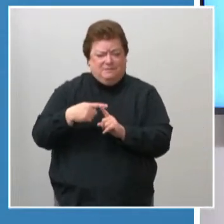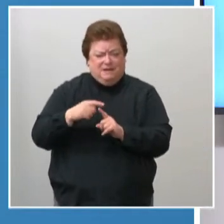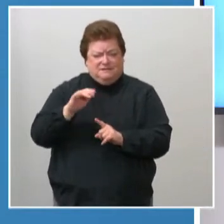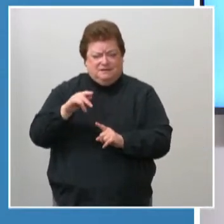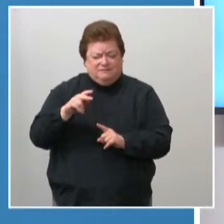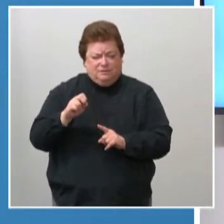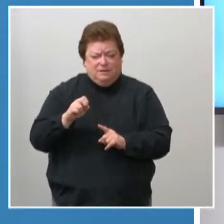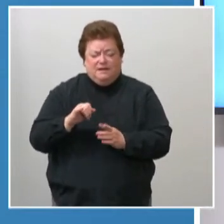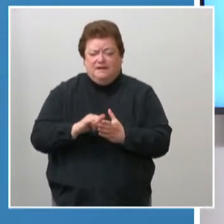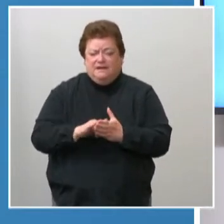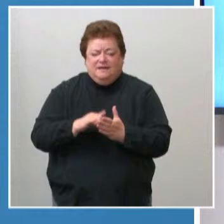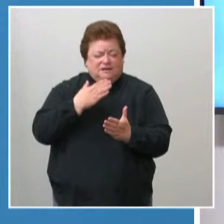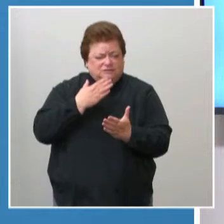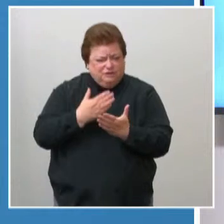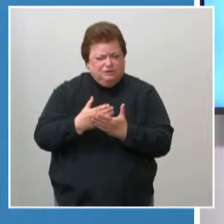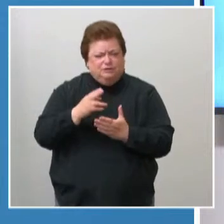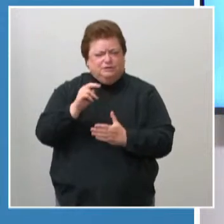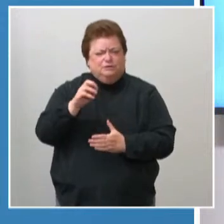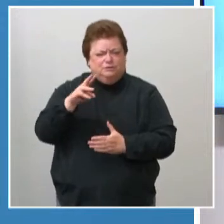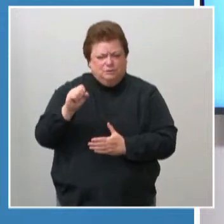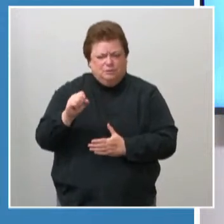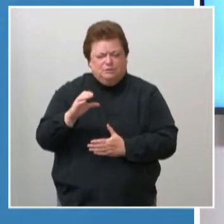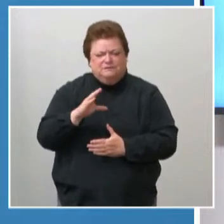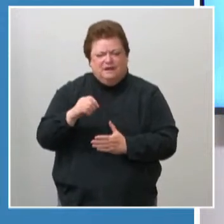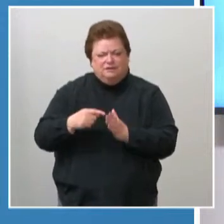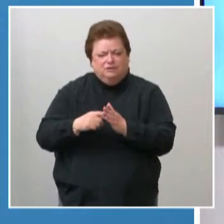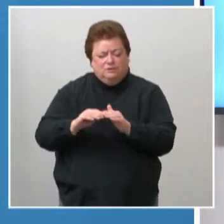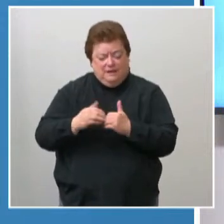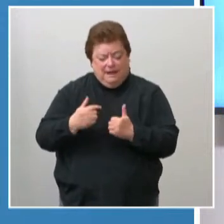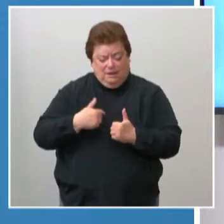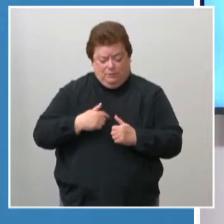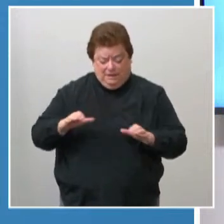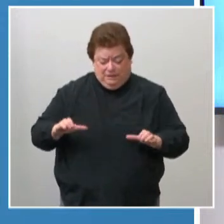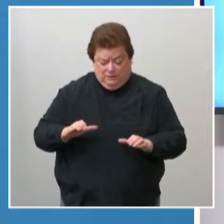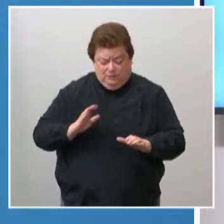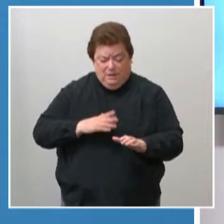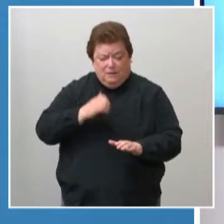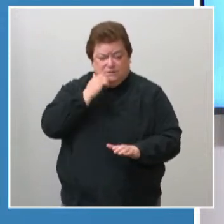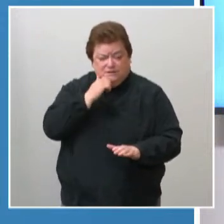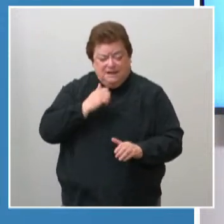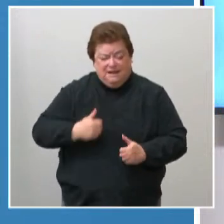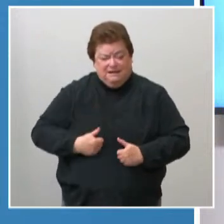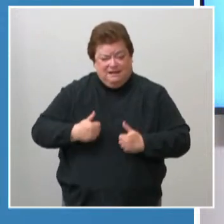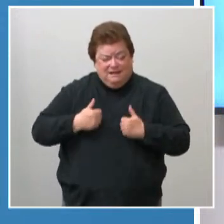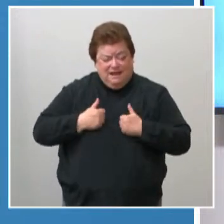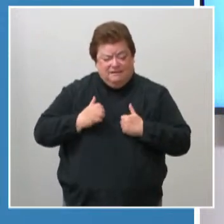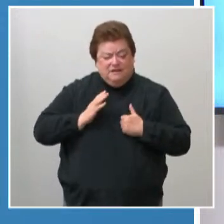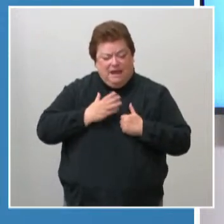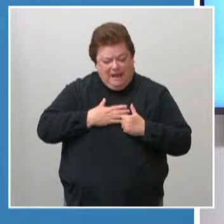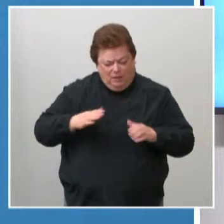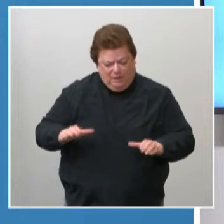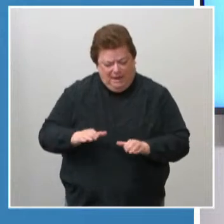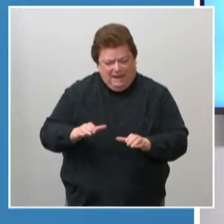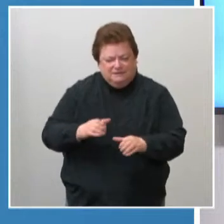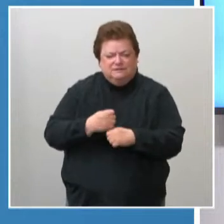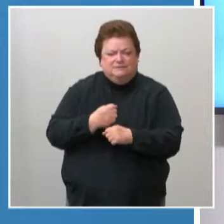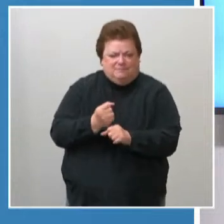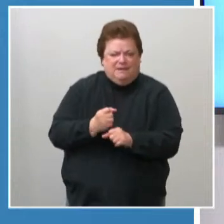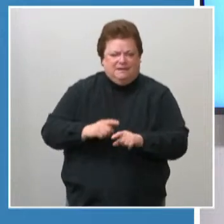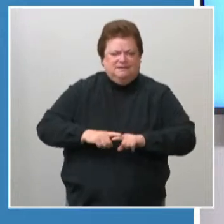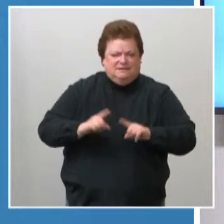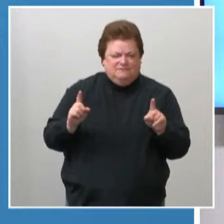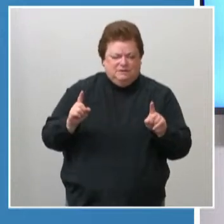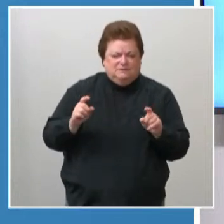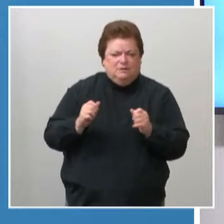is welcome news and shows how we conduct our daily lives and actions we take can make a difference in the number